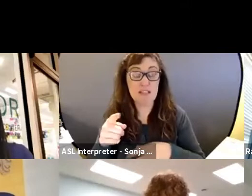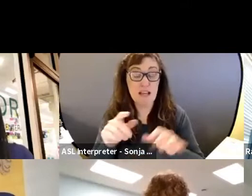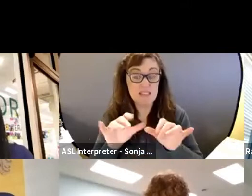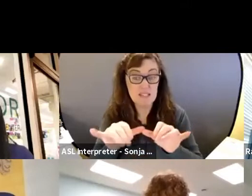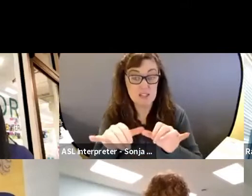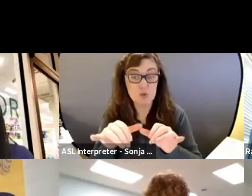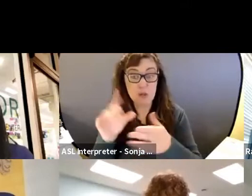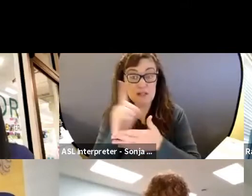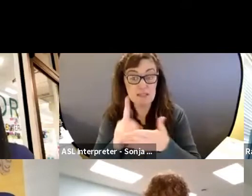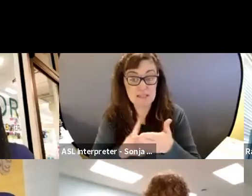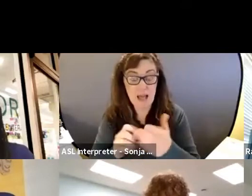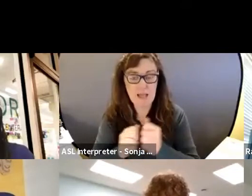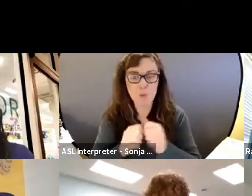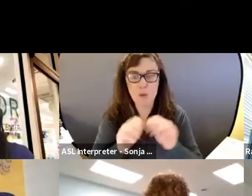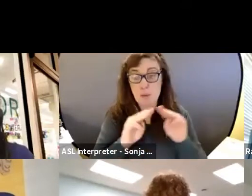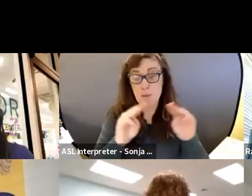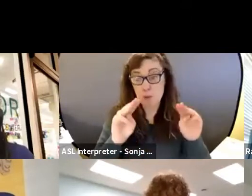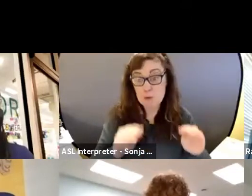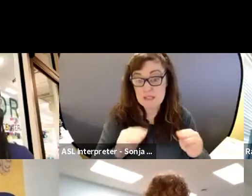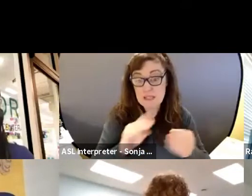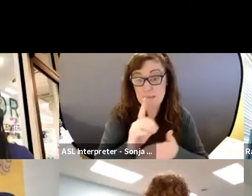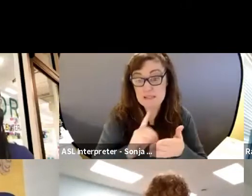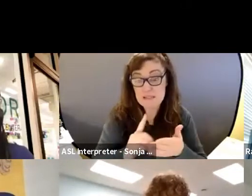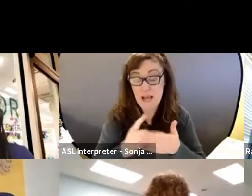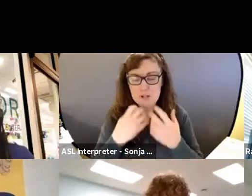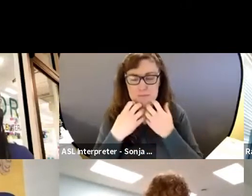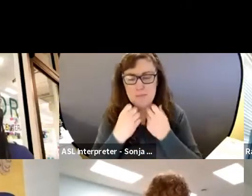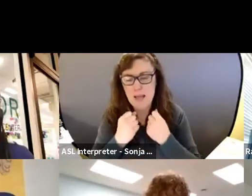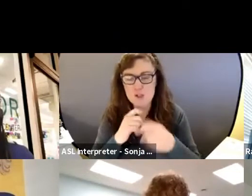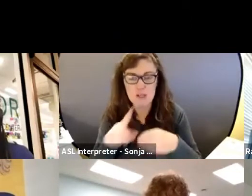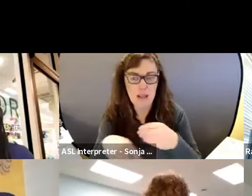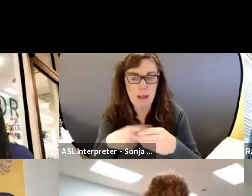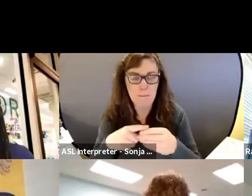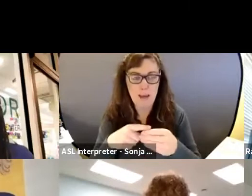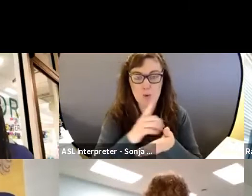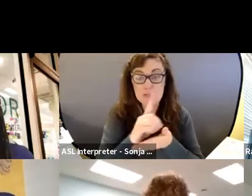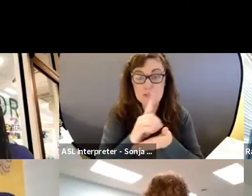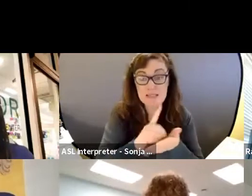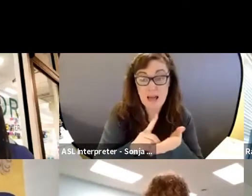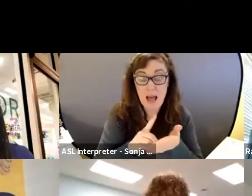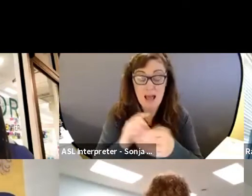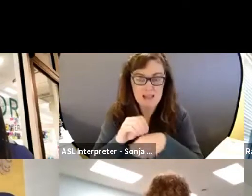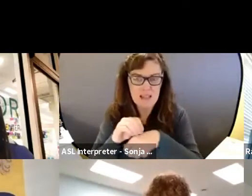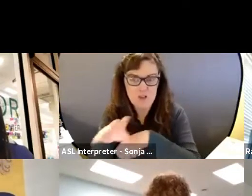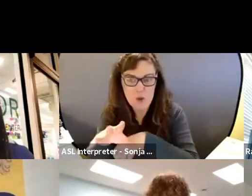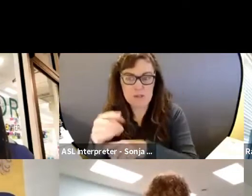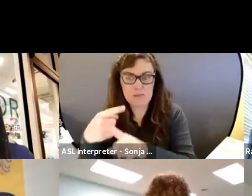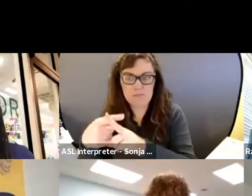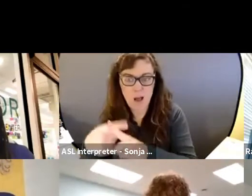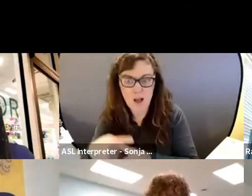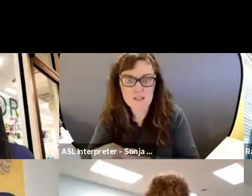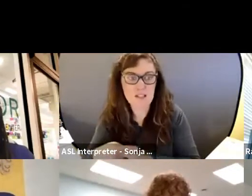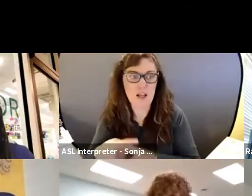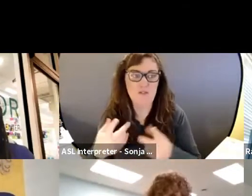background in museum exhibit design, who is passionate about ways design can make a positive impact, intersections